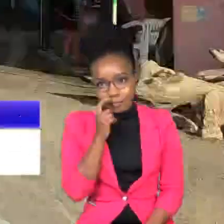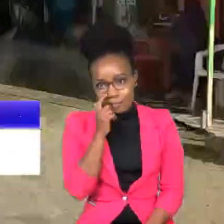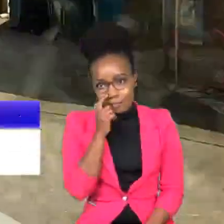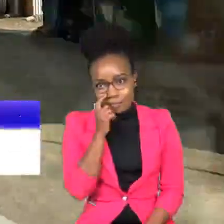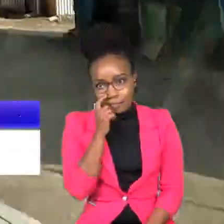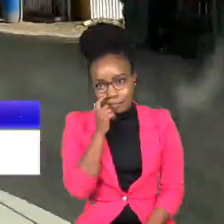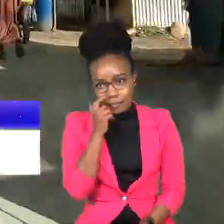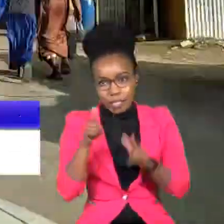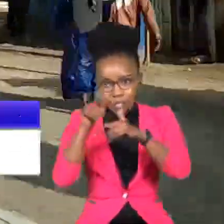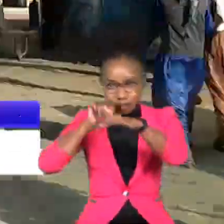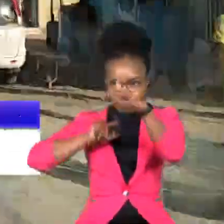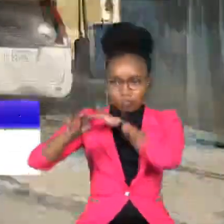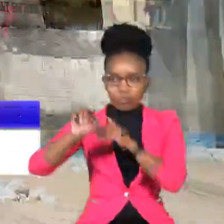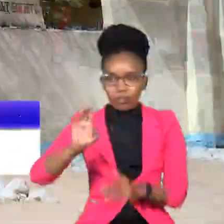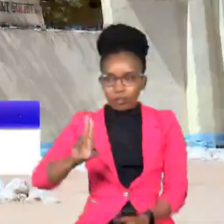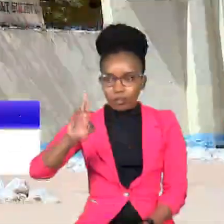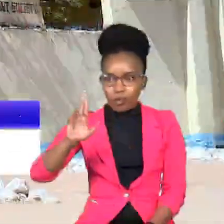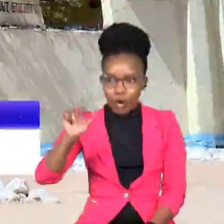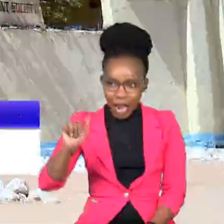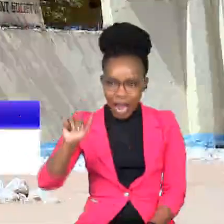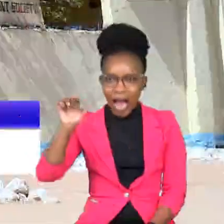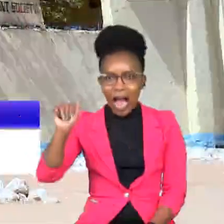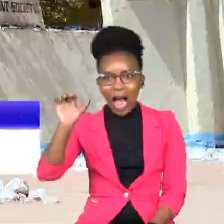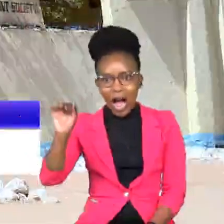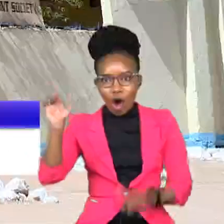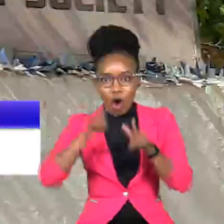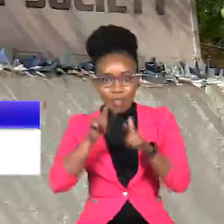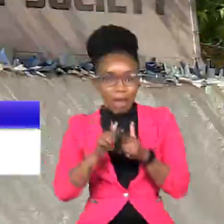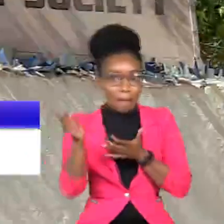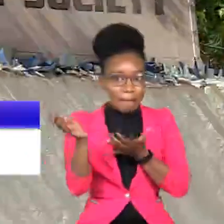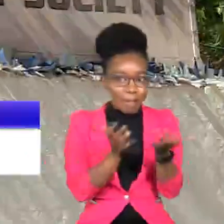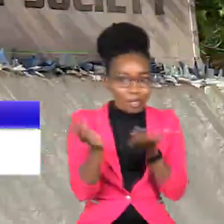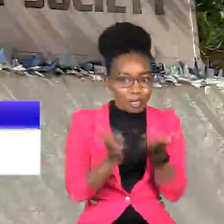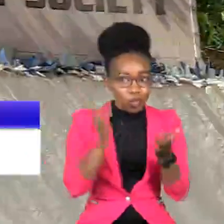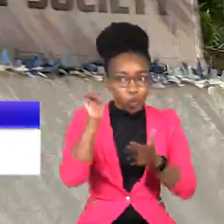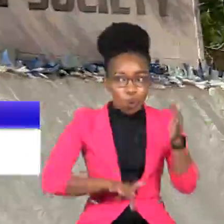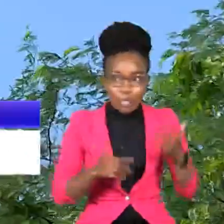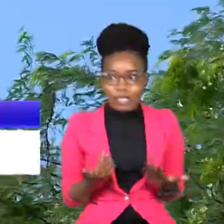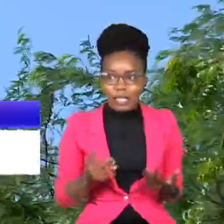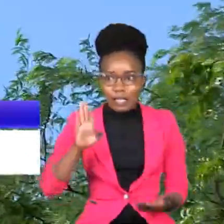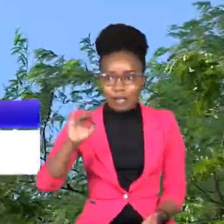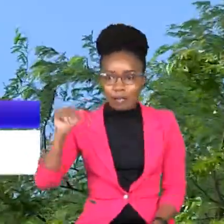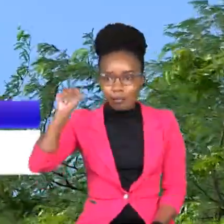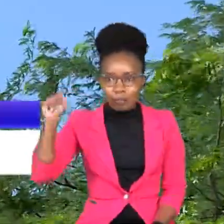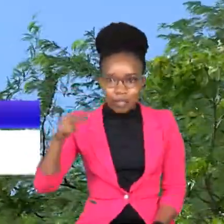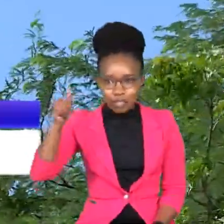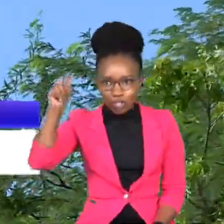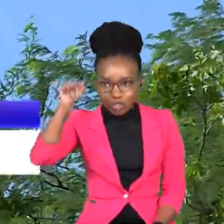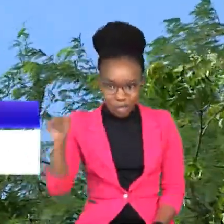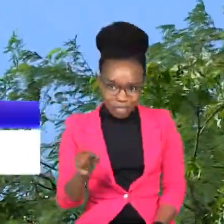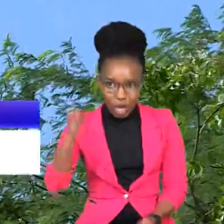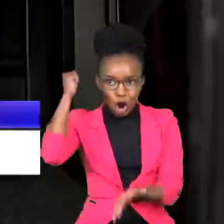We get into Burao, and the first order of business is to get to the Bishas regional office.